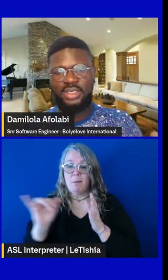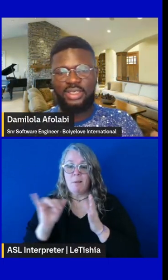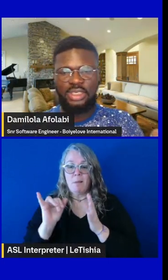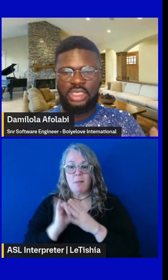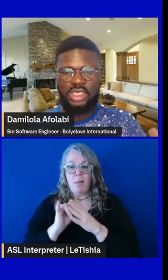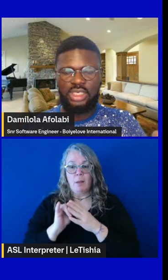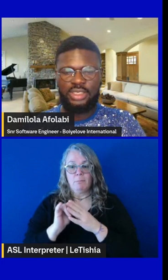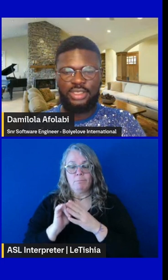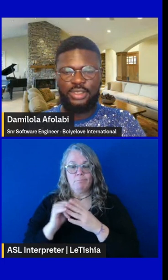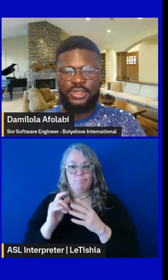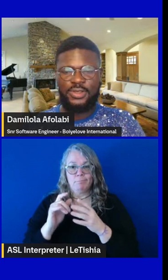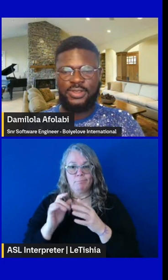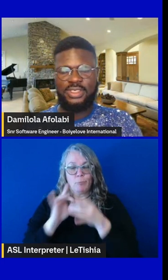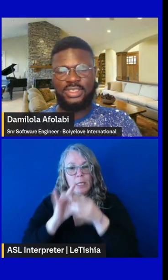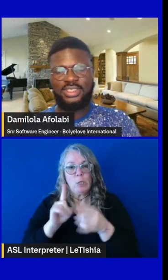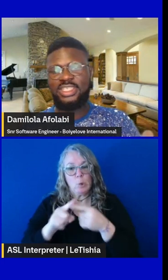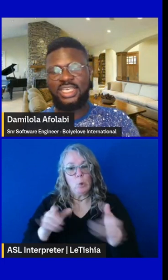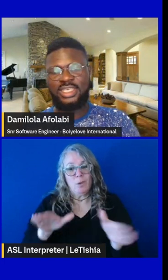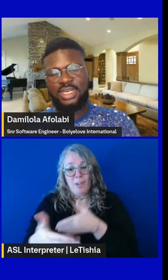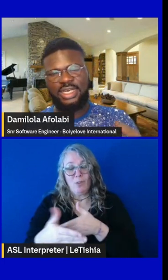secure